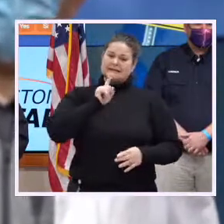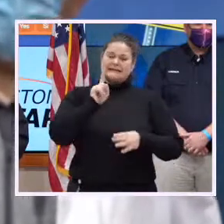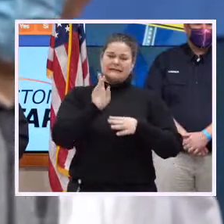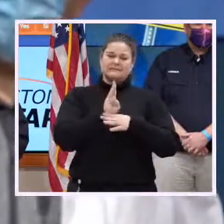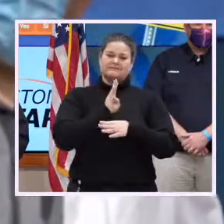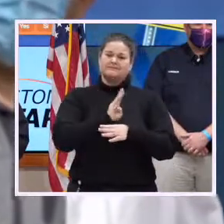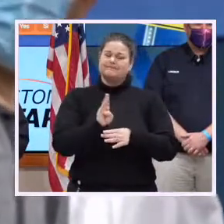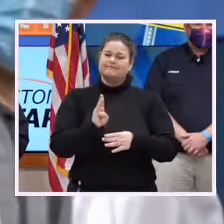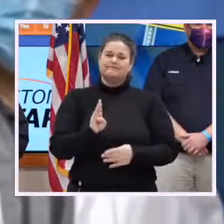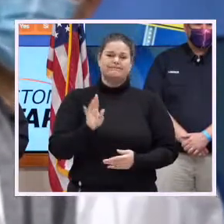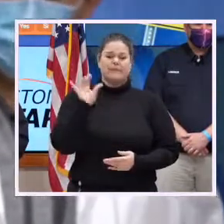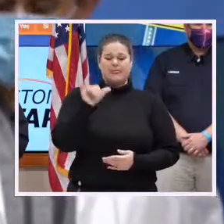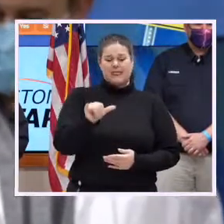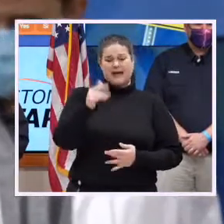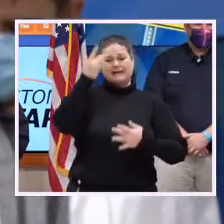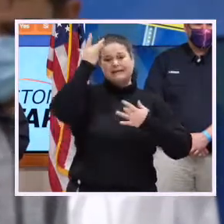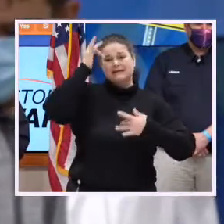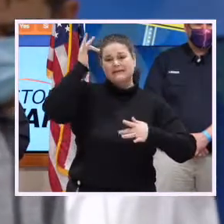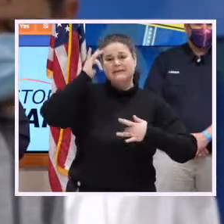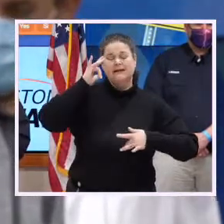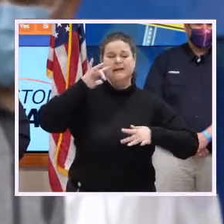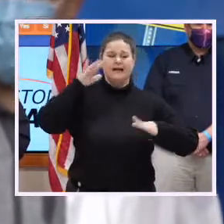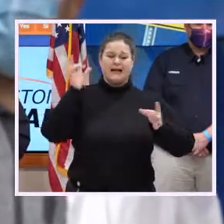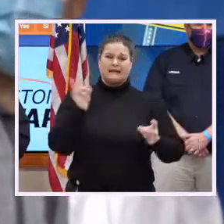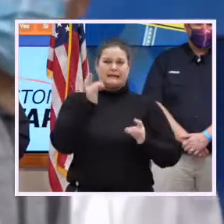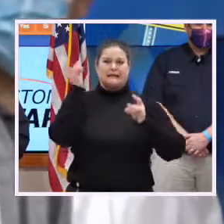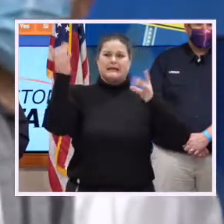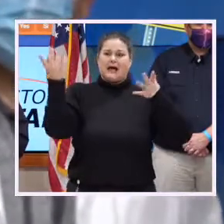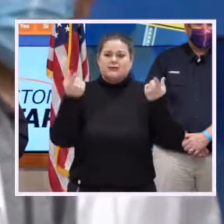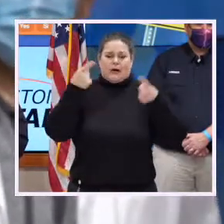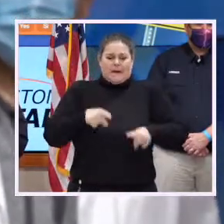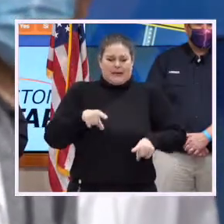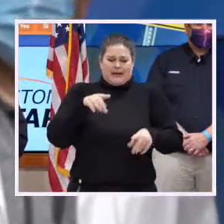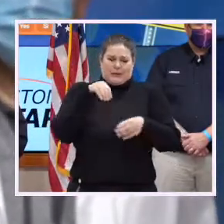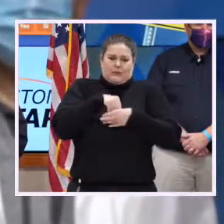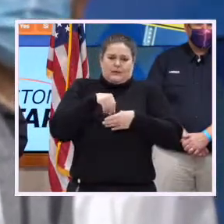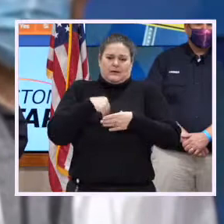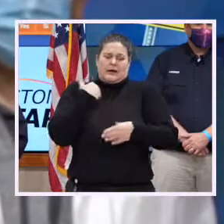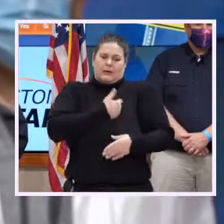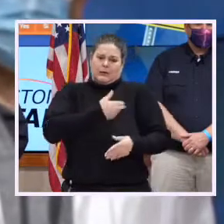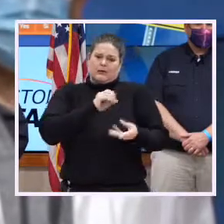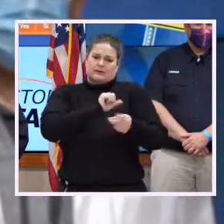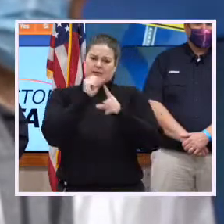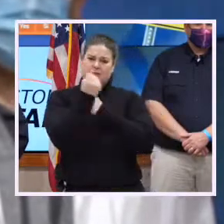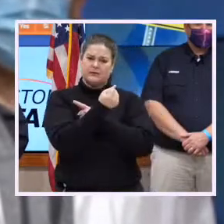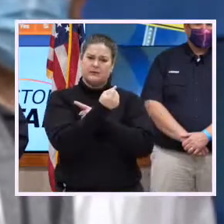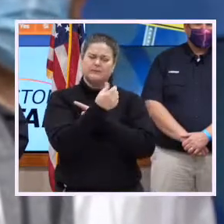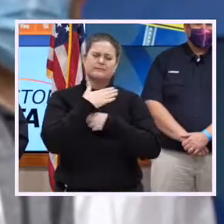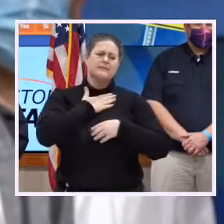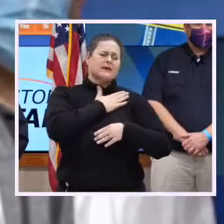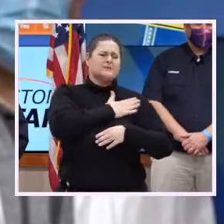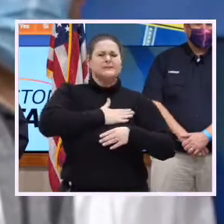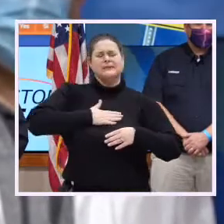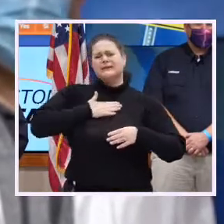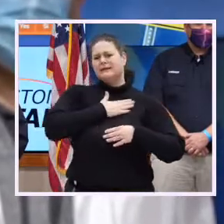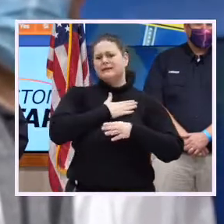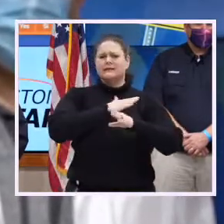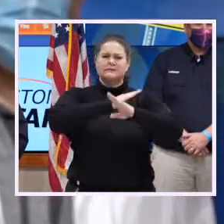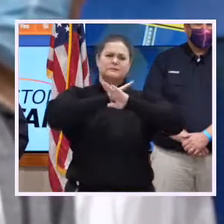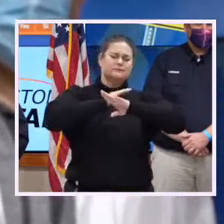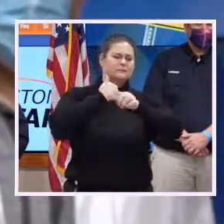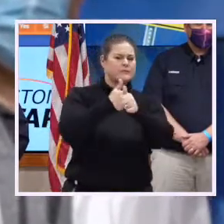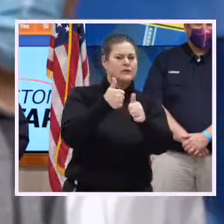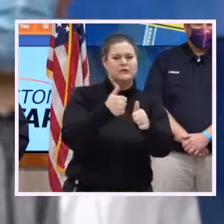poisoning is in many ways a disaster within a disaster. Please protect yourself and your family. Keep